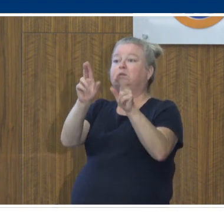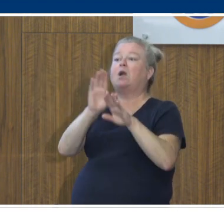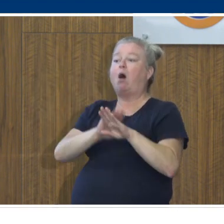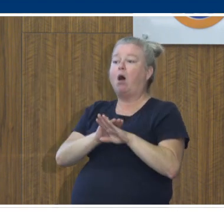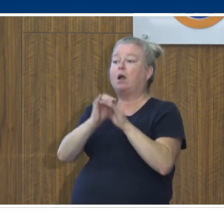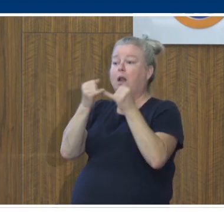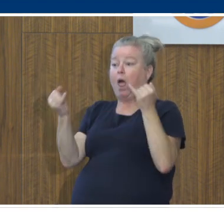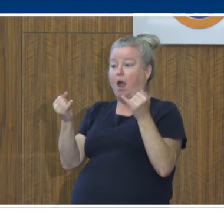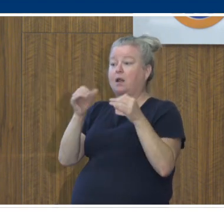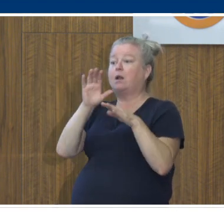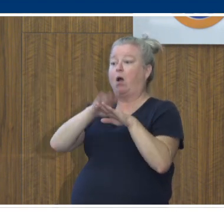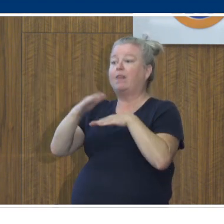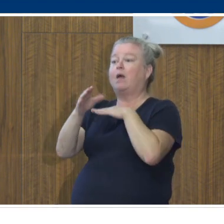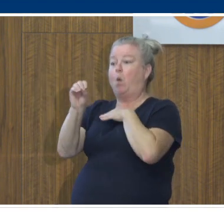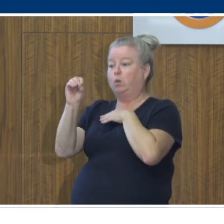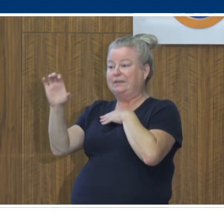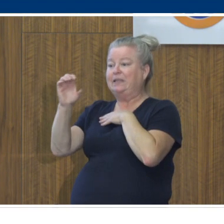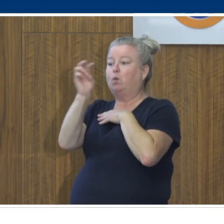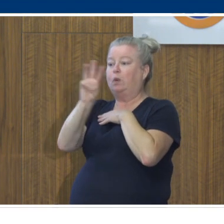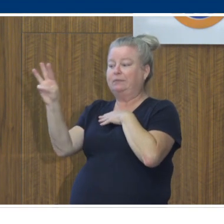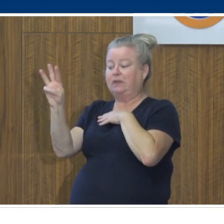website. Next slide.